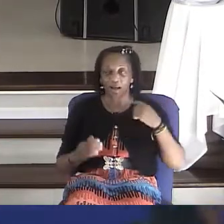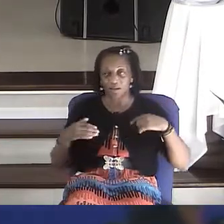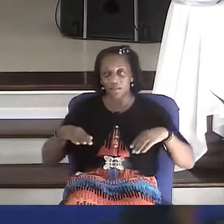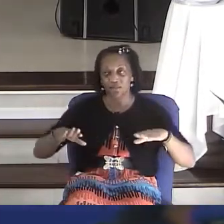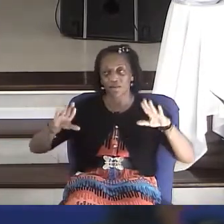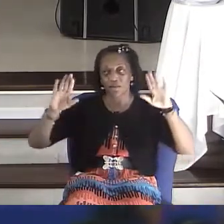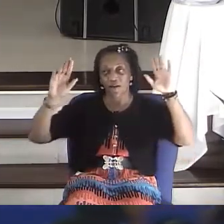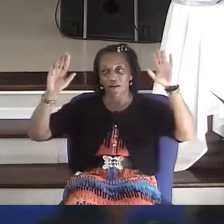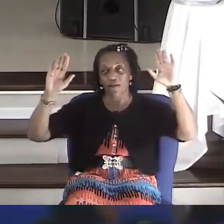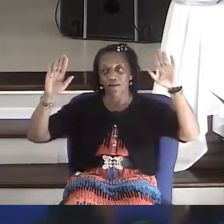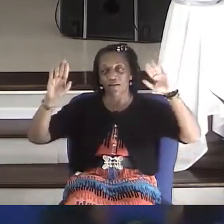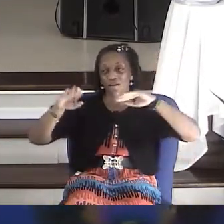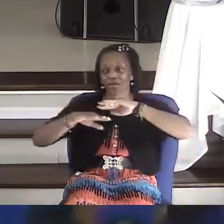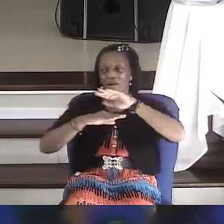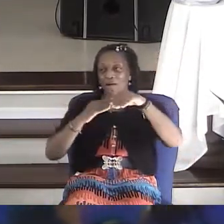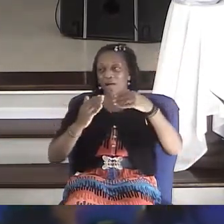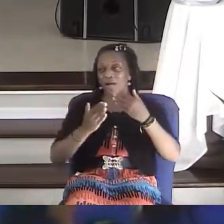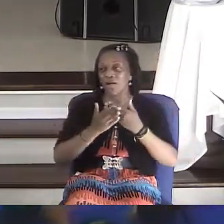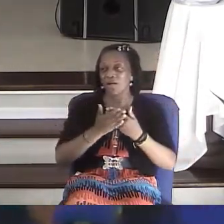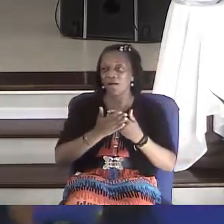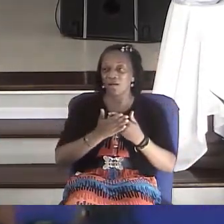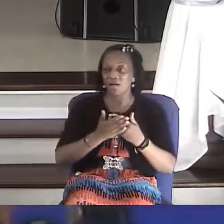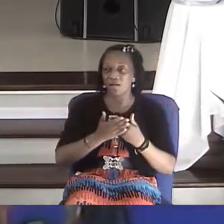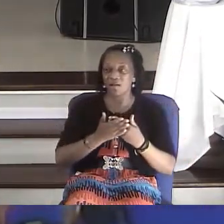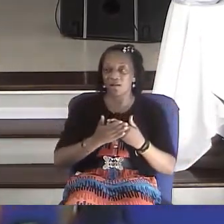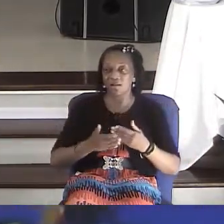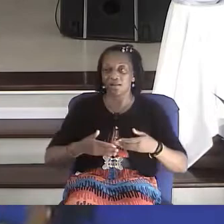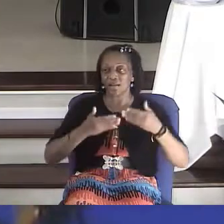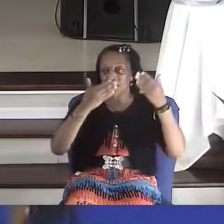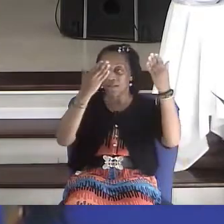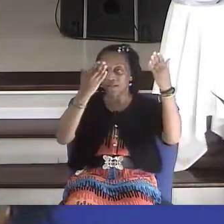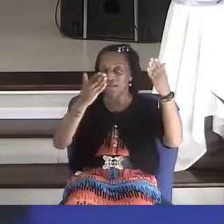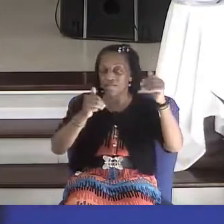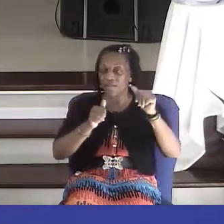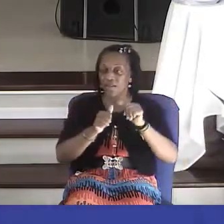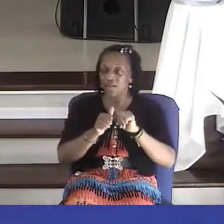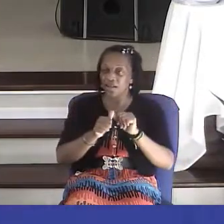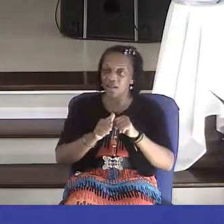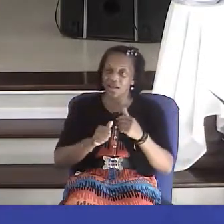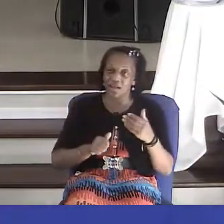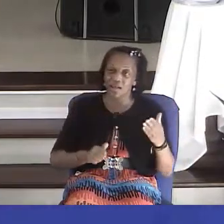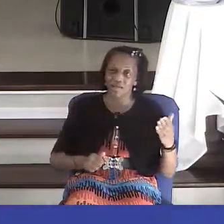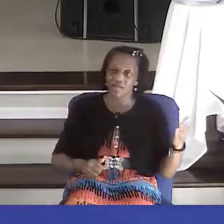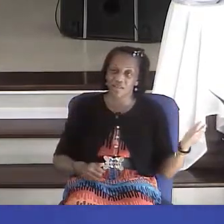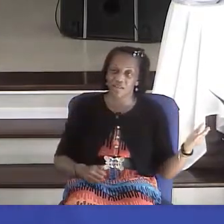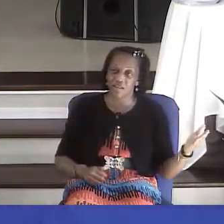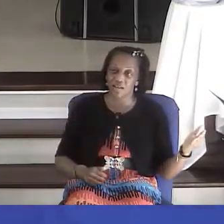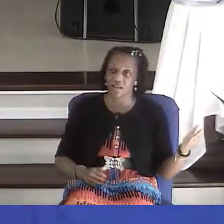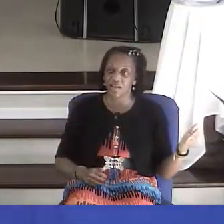alone. I surrender all. I'm giving